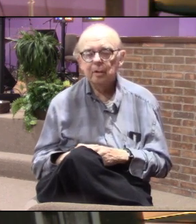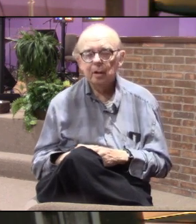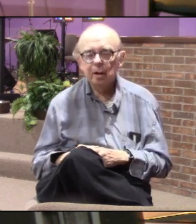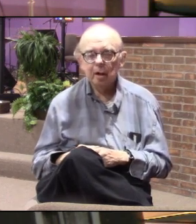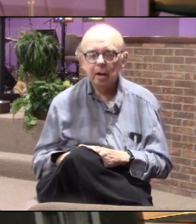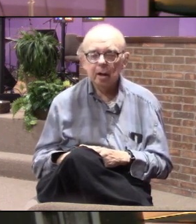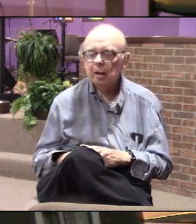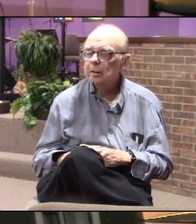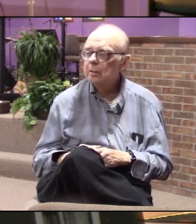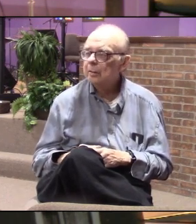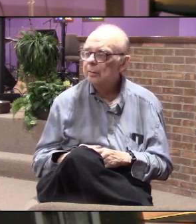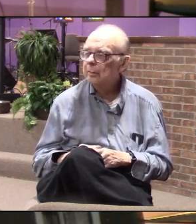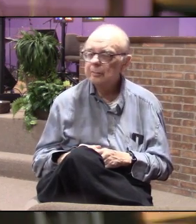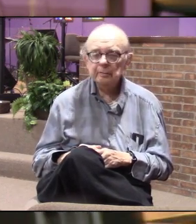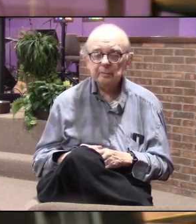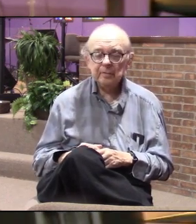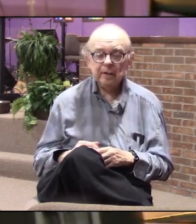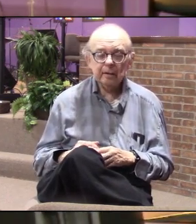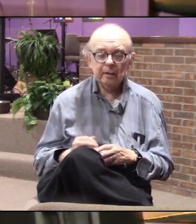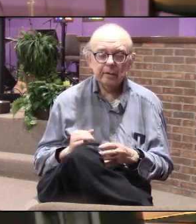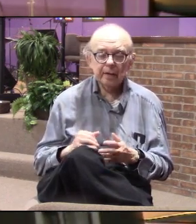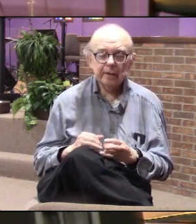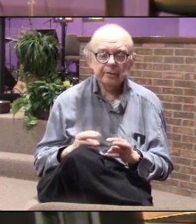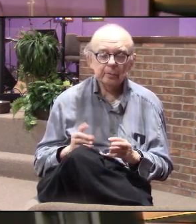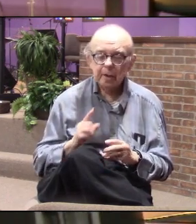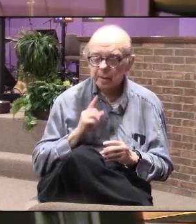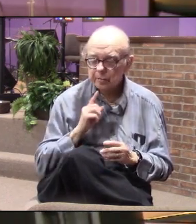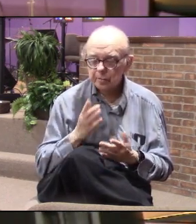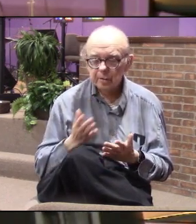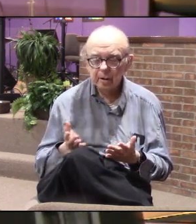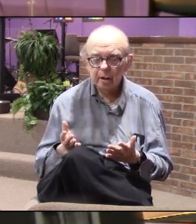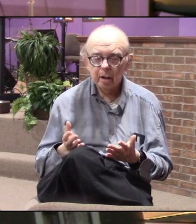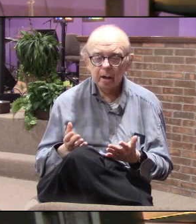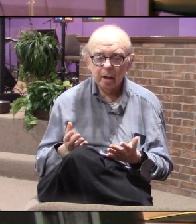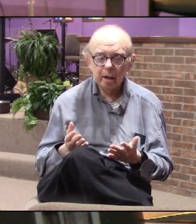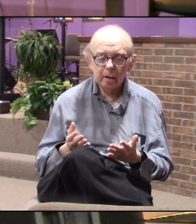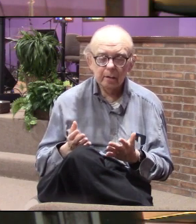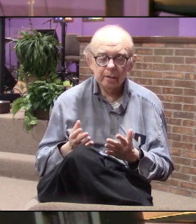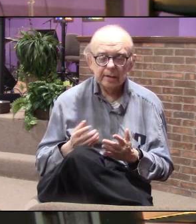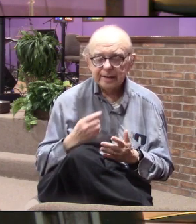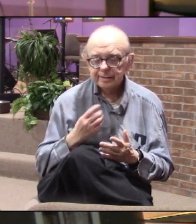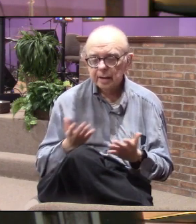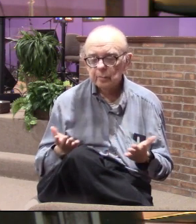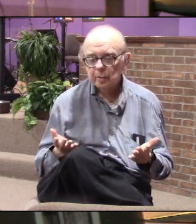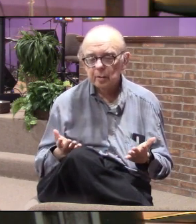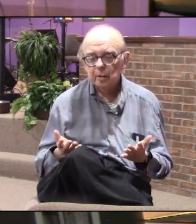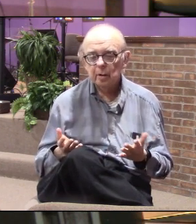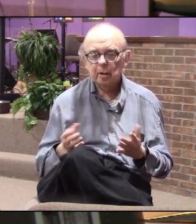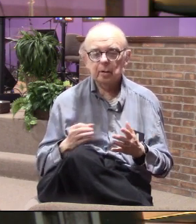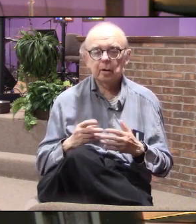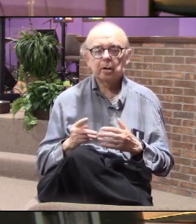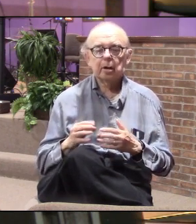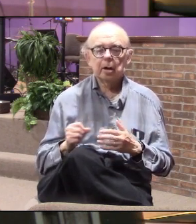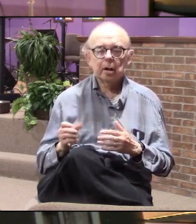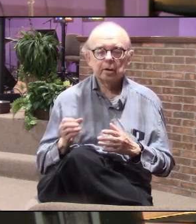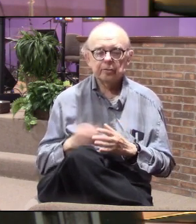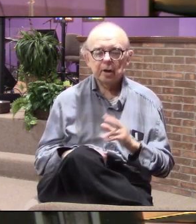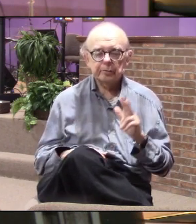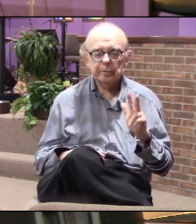That's just the way it is. So what does he say? In Psalms chapter